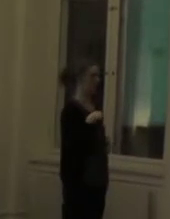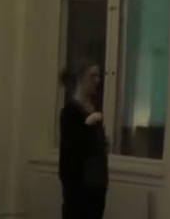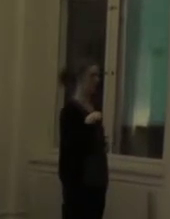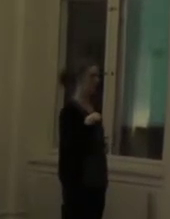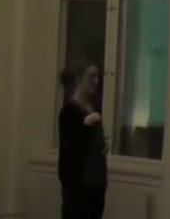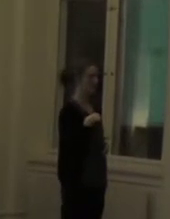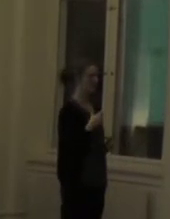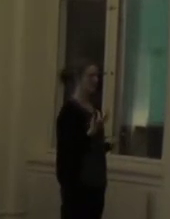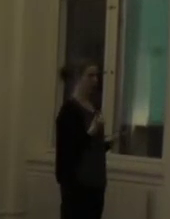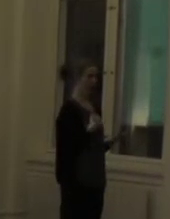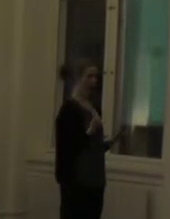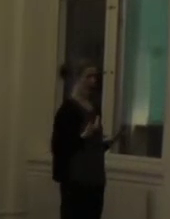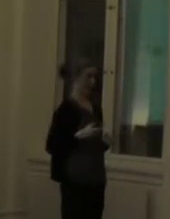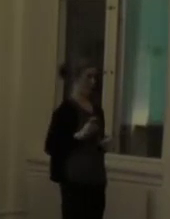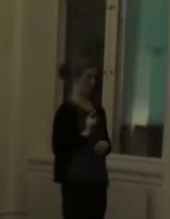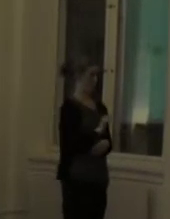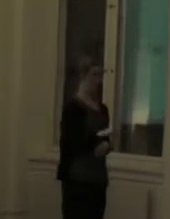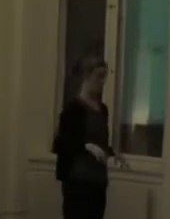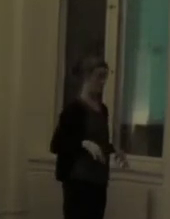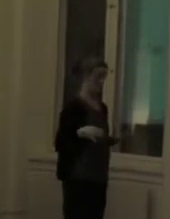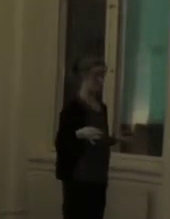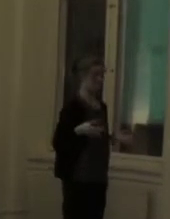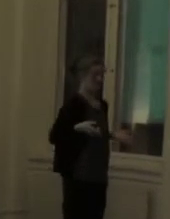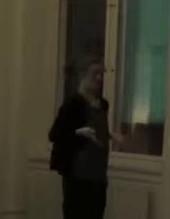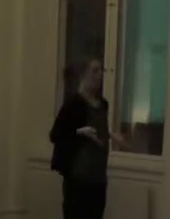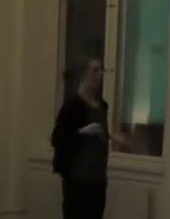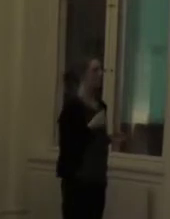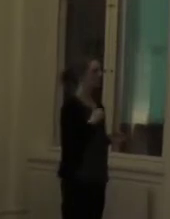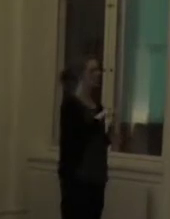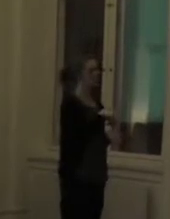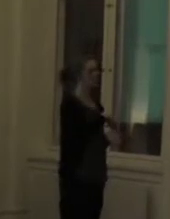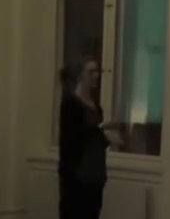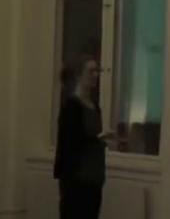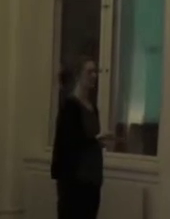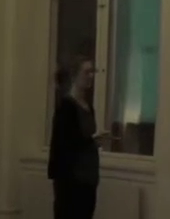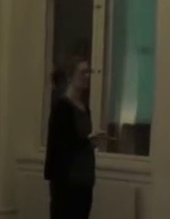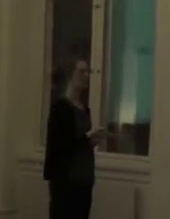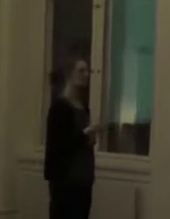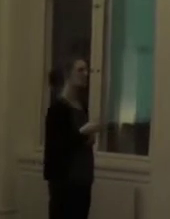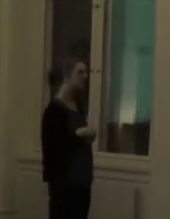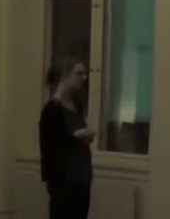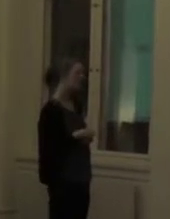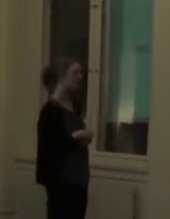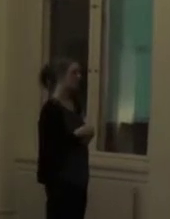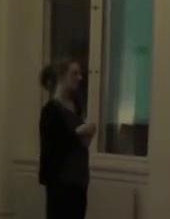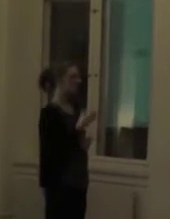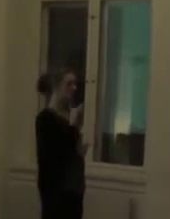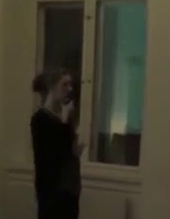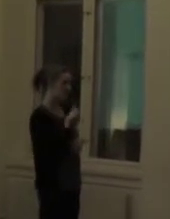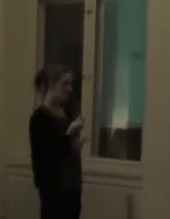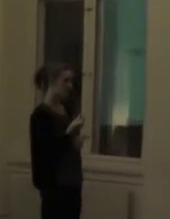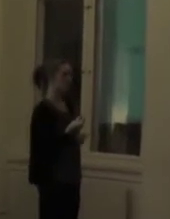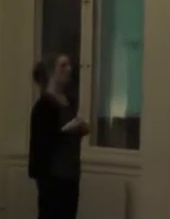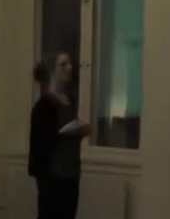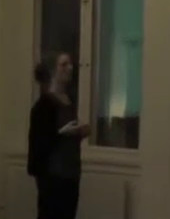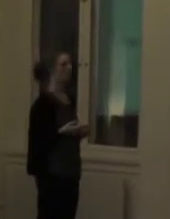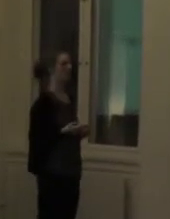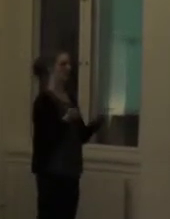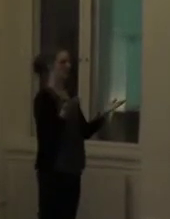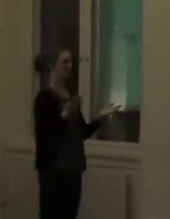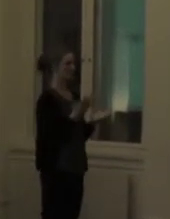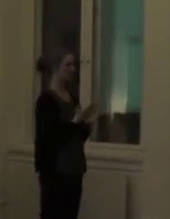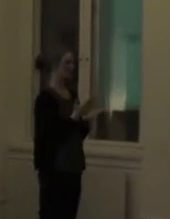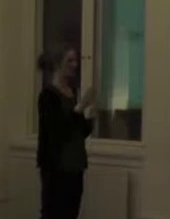on anything that they have with them. And that could be easy, but then all of them end up having an